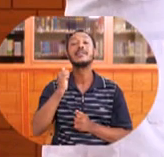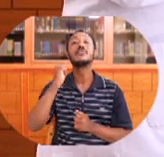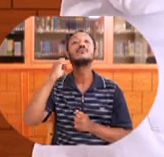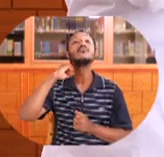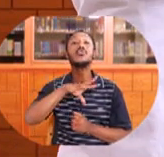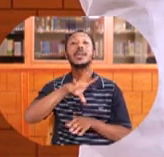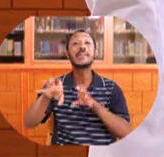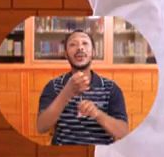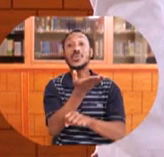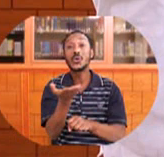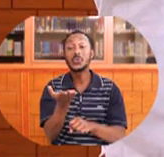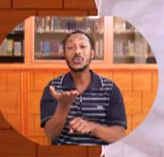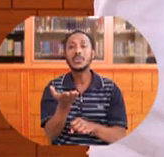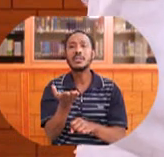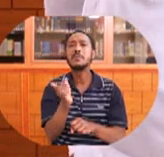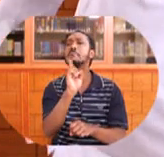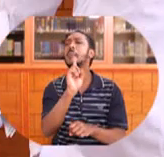are